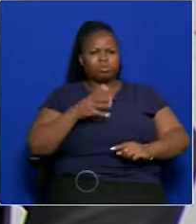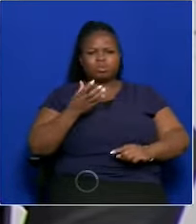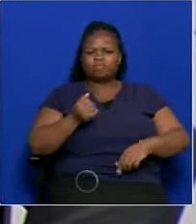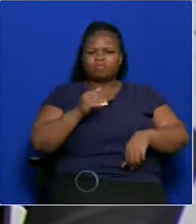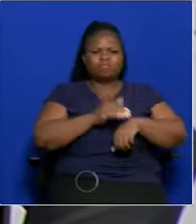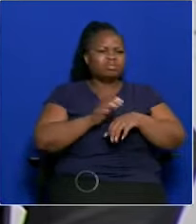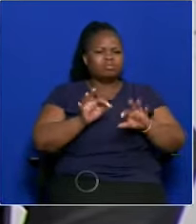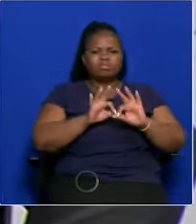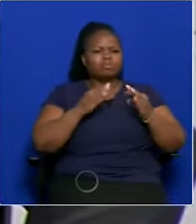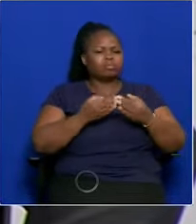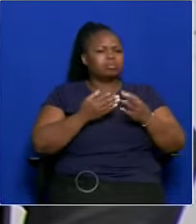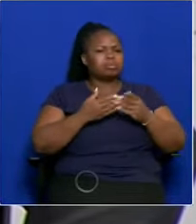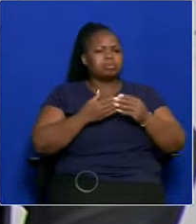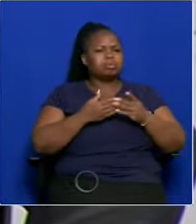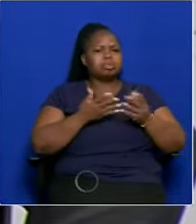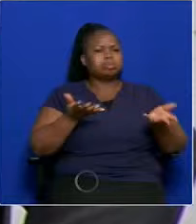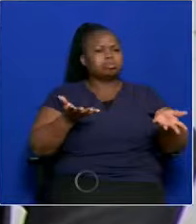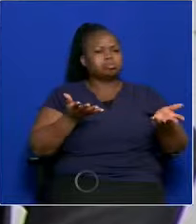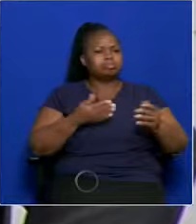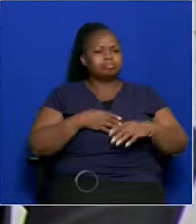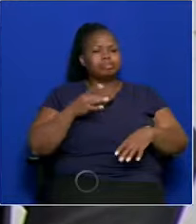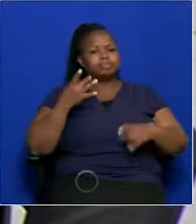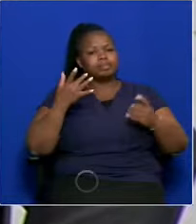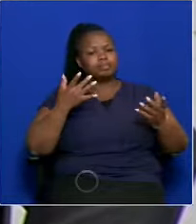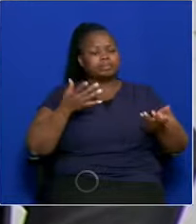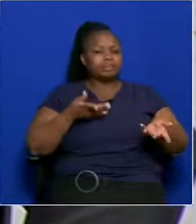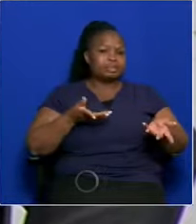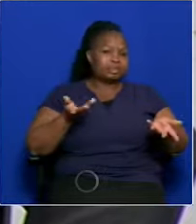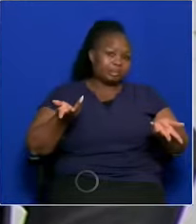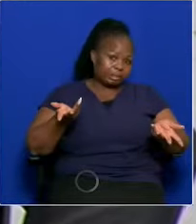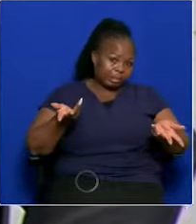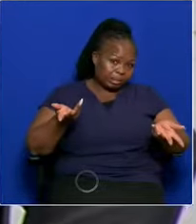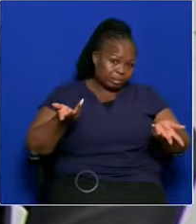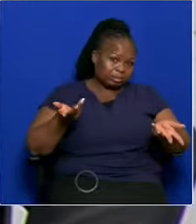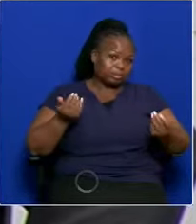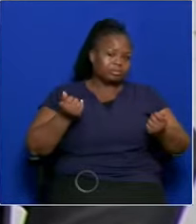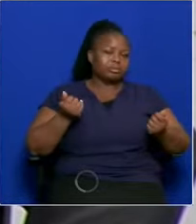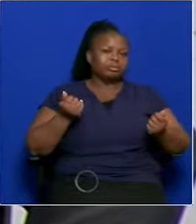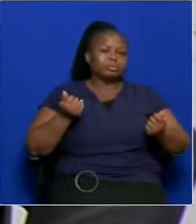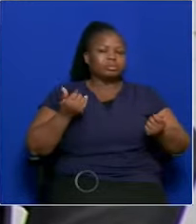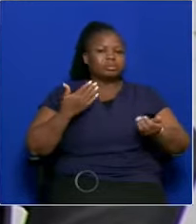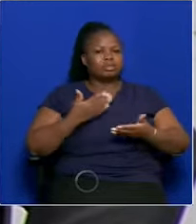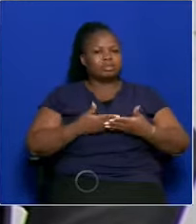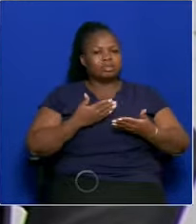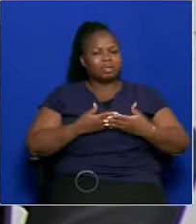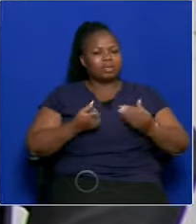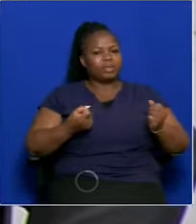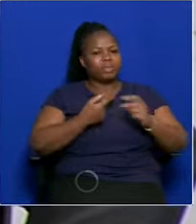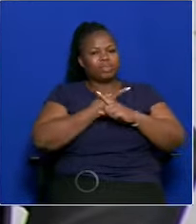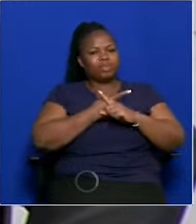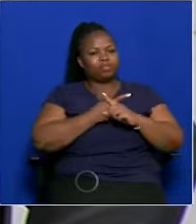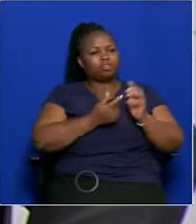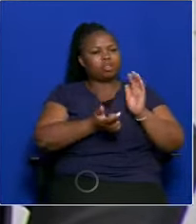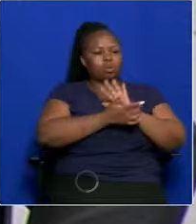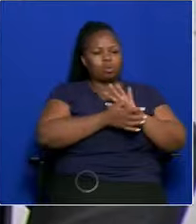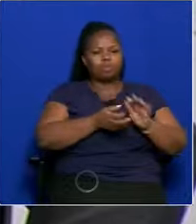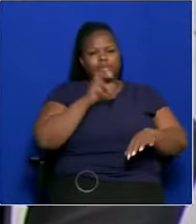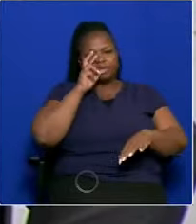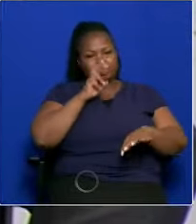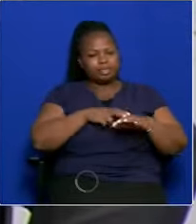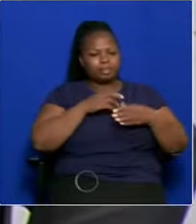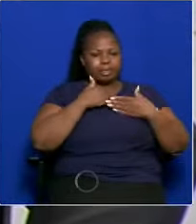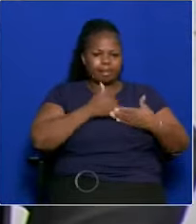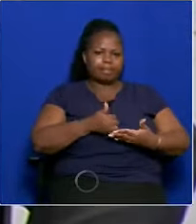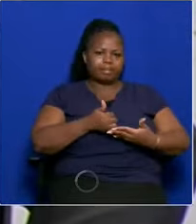members who sometimes can be in conflict with the law and need our assistance. And as human